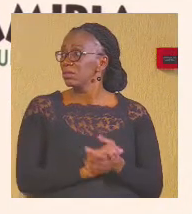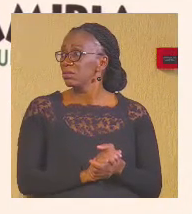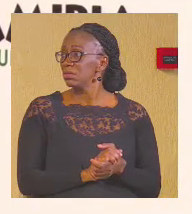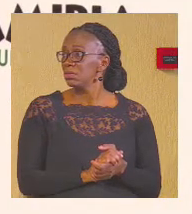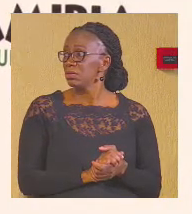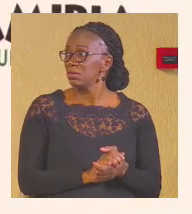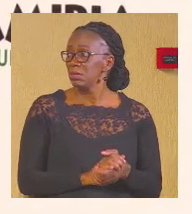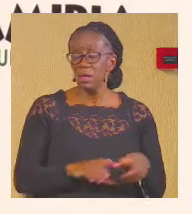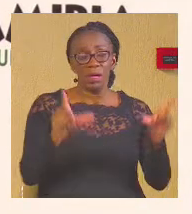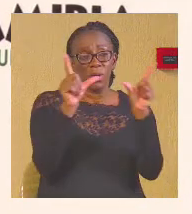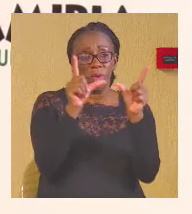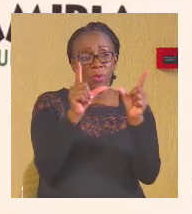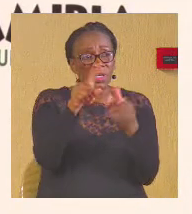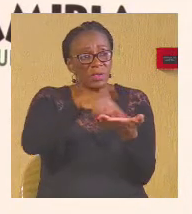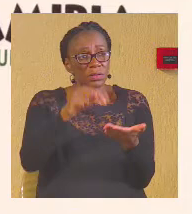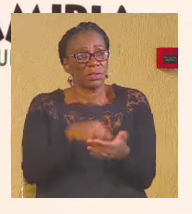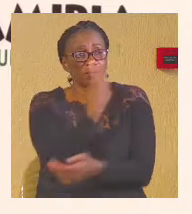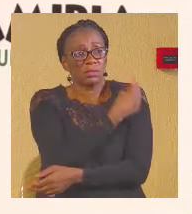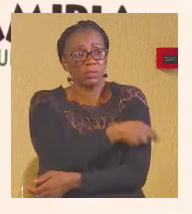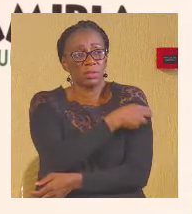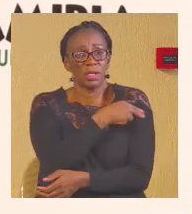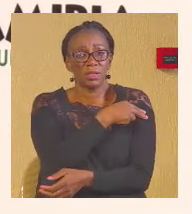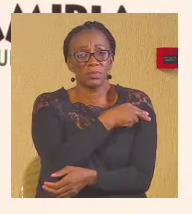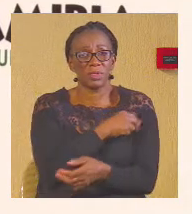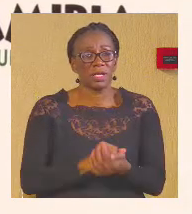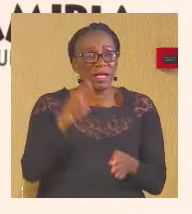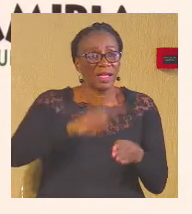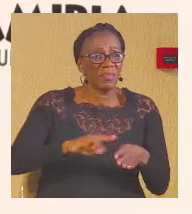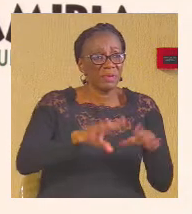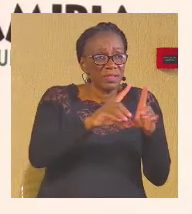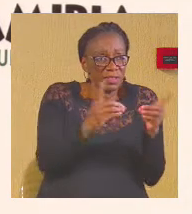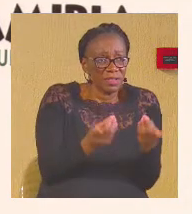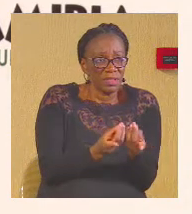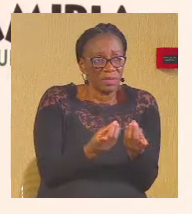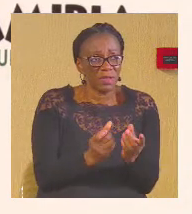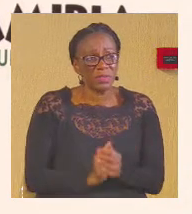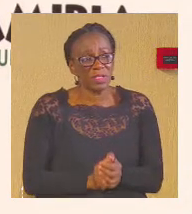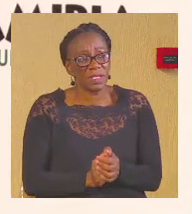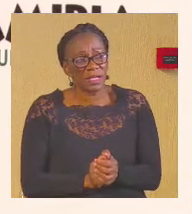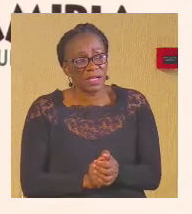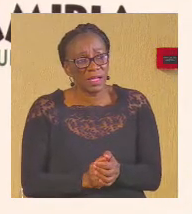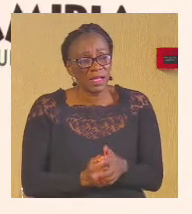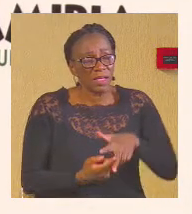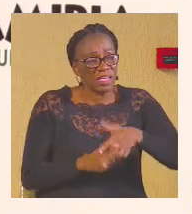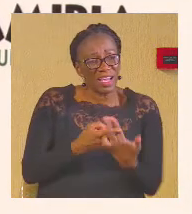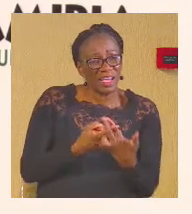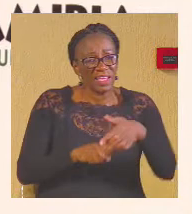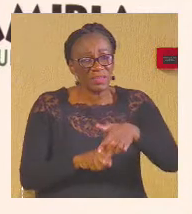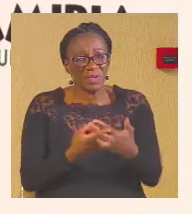the Windhoek Central Hospital casualty has been renovated to become